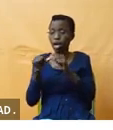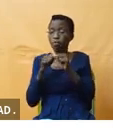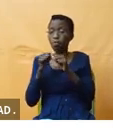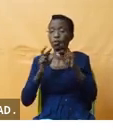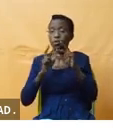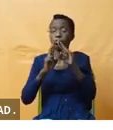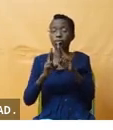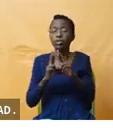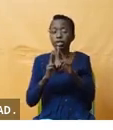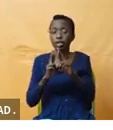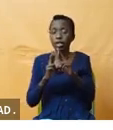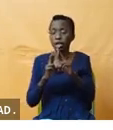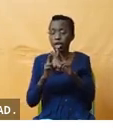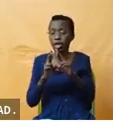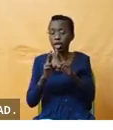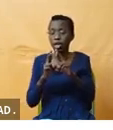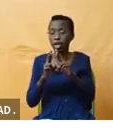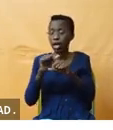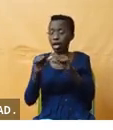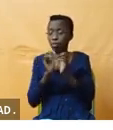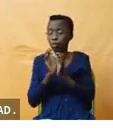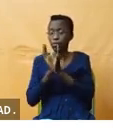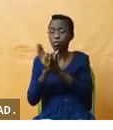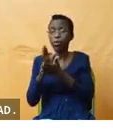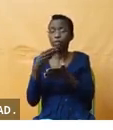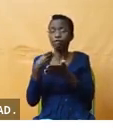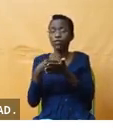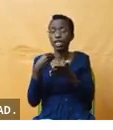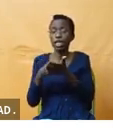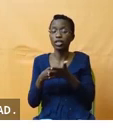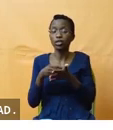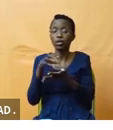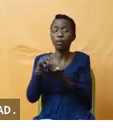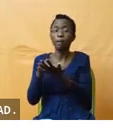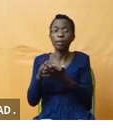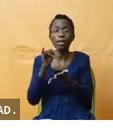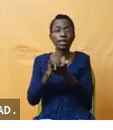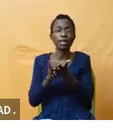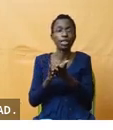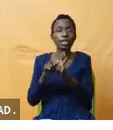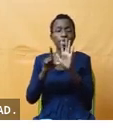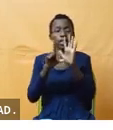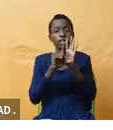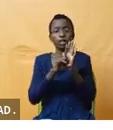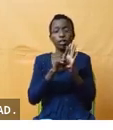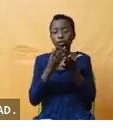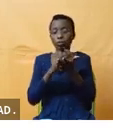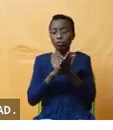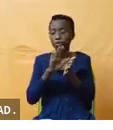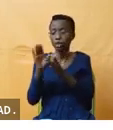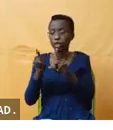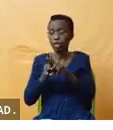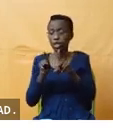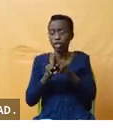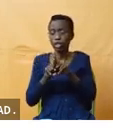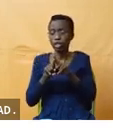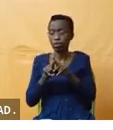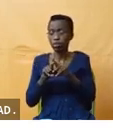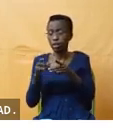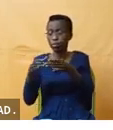fiscal reporting on public financial matters. So those are the legal, but also at institutional level, we have a number